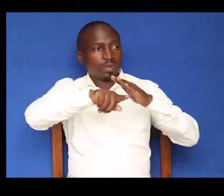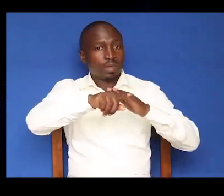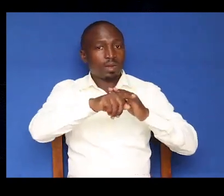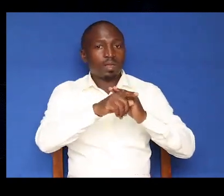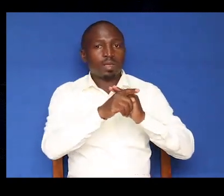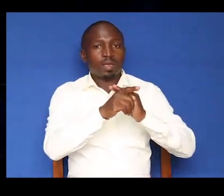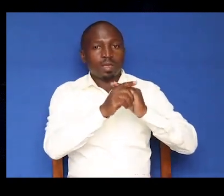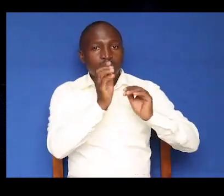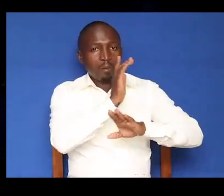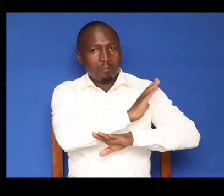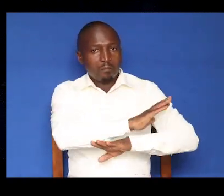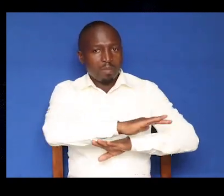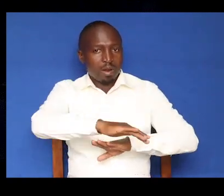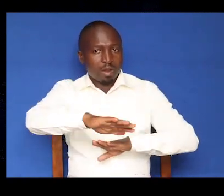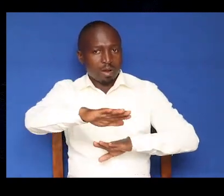In the ocean,